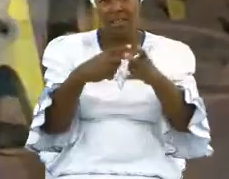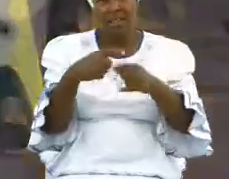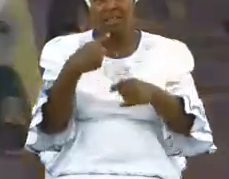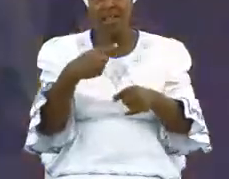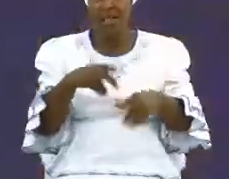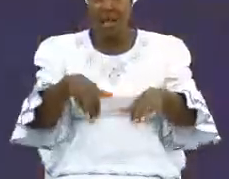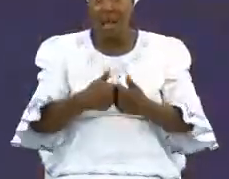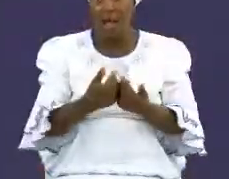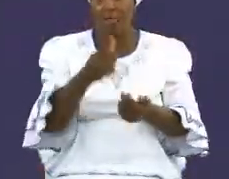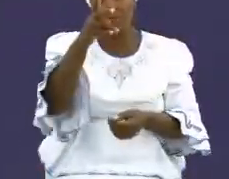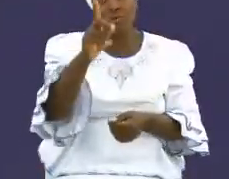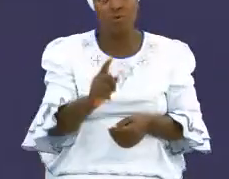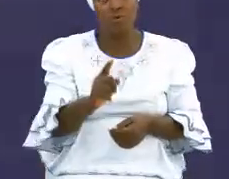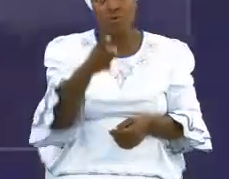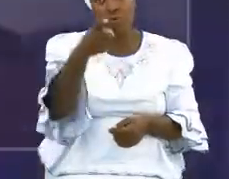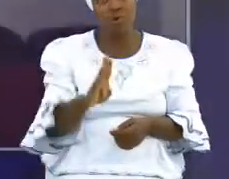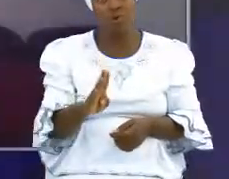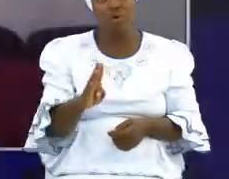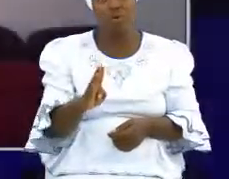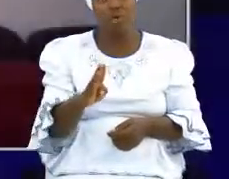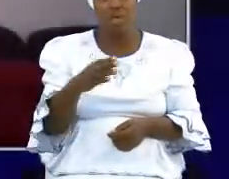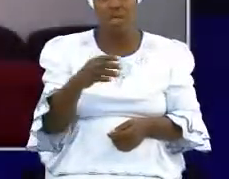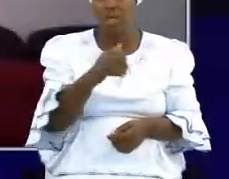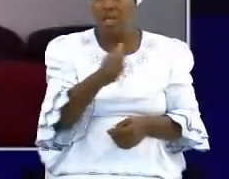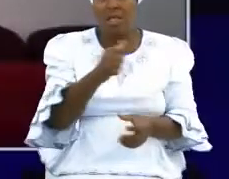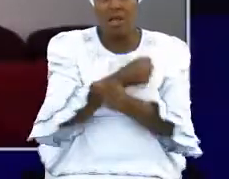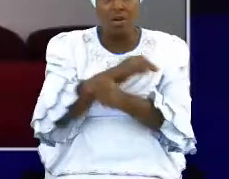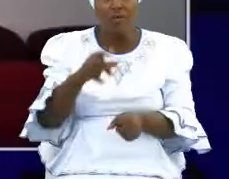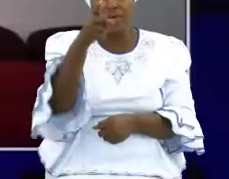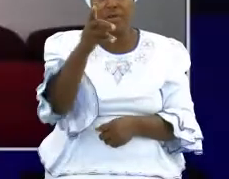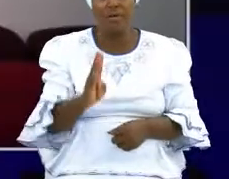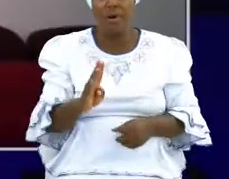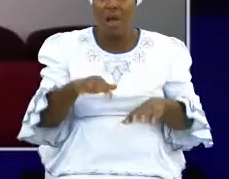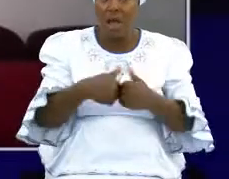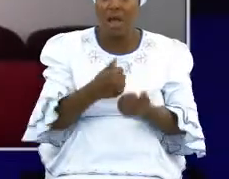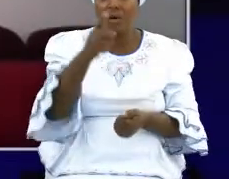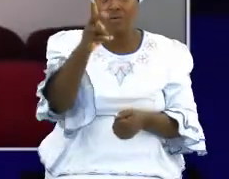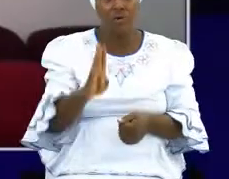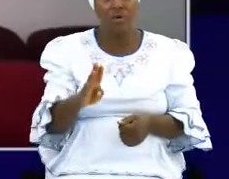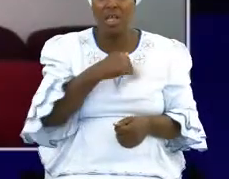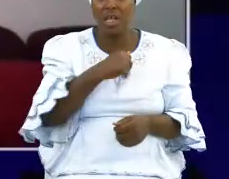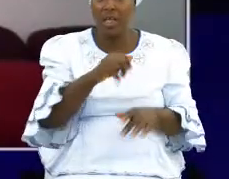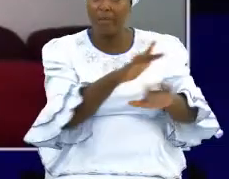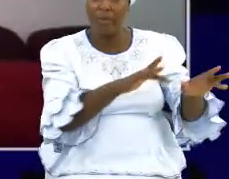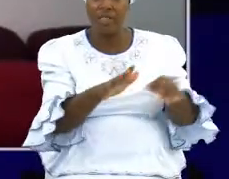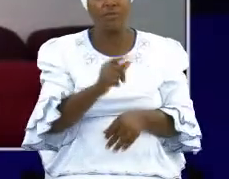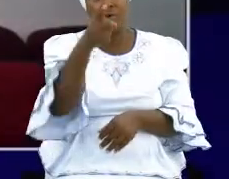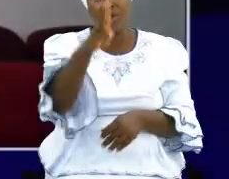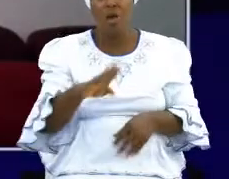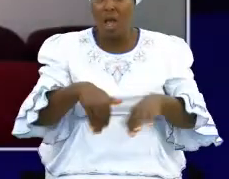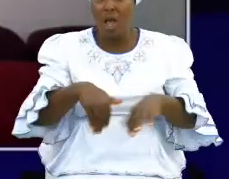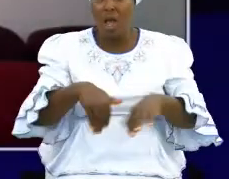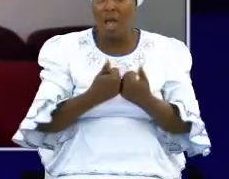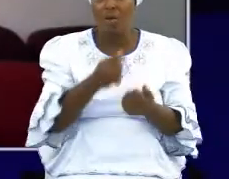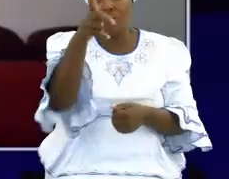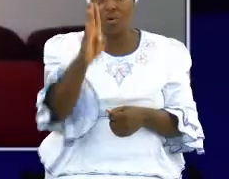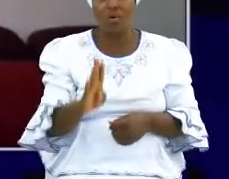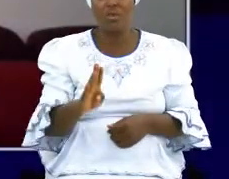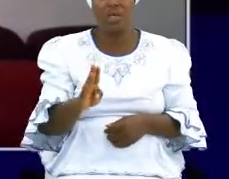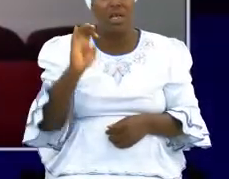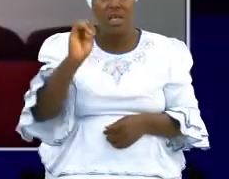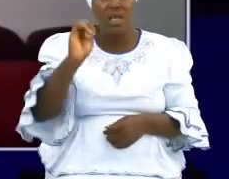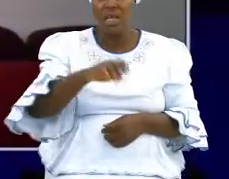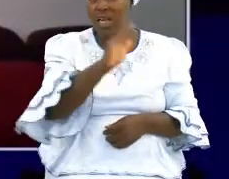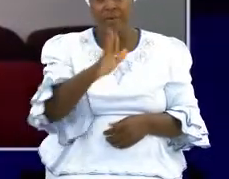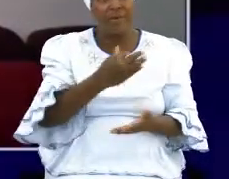God, the loving God, how God, the merciful God, how God, the never failing